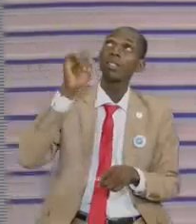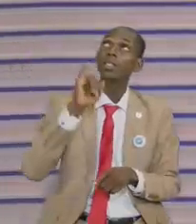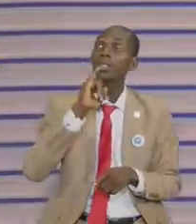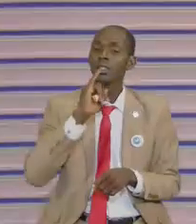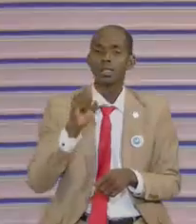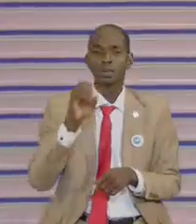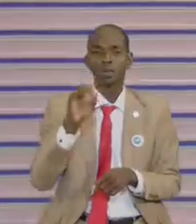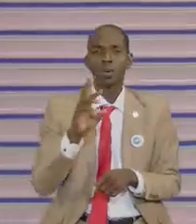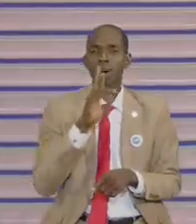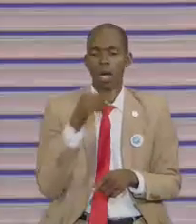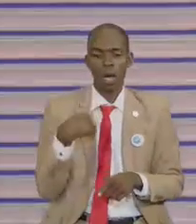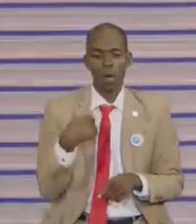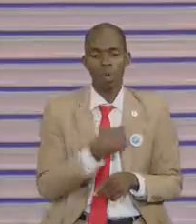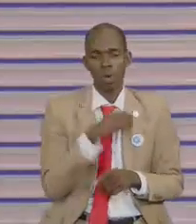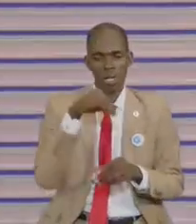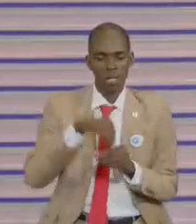in this world.